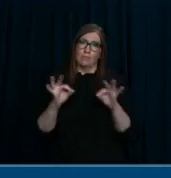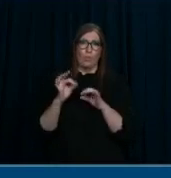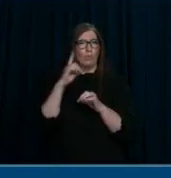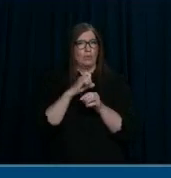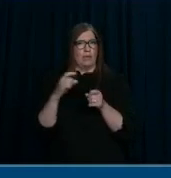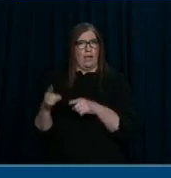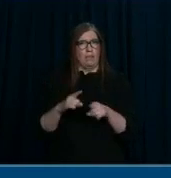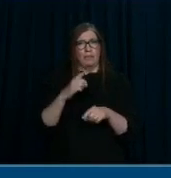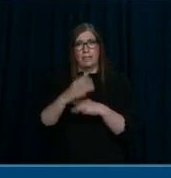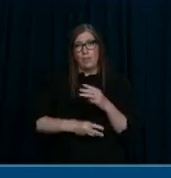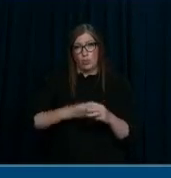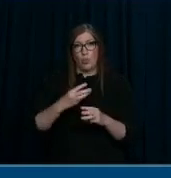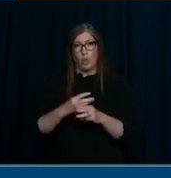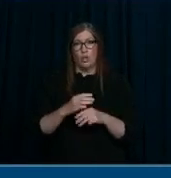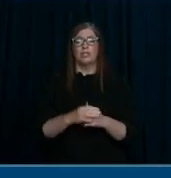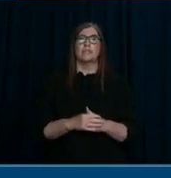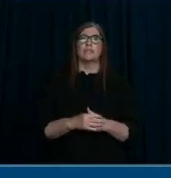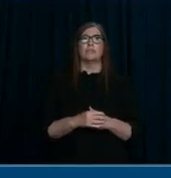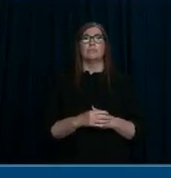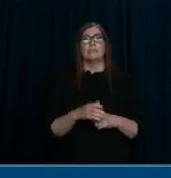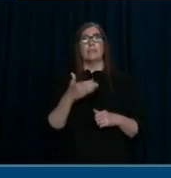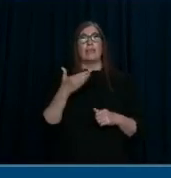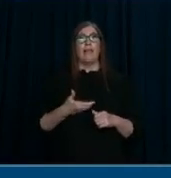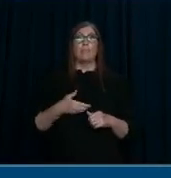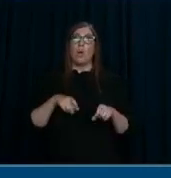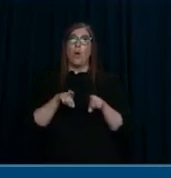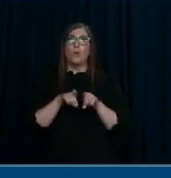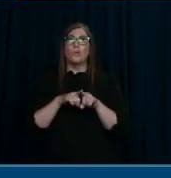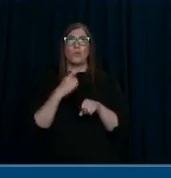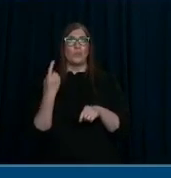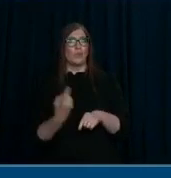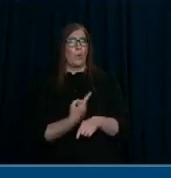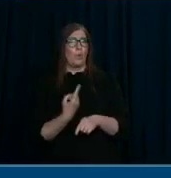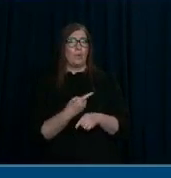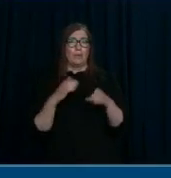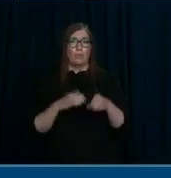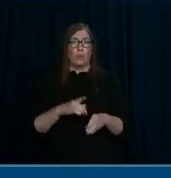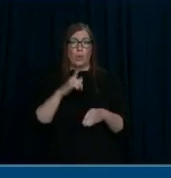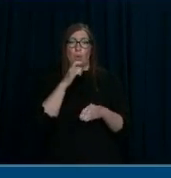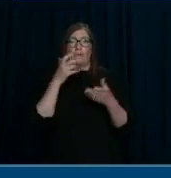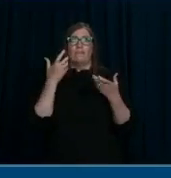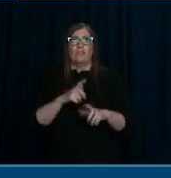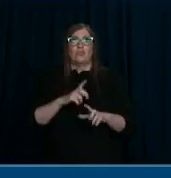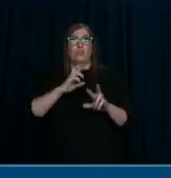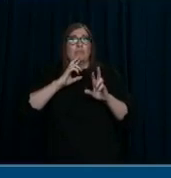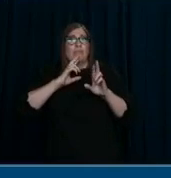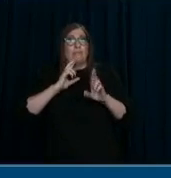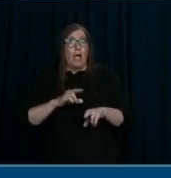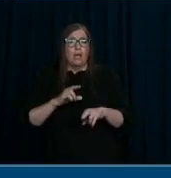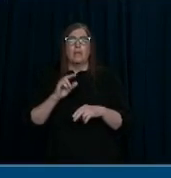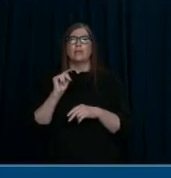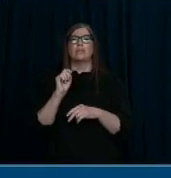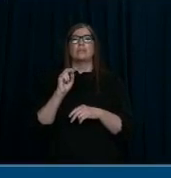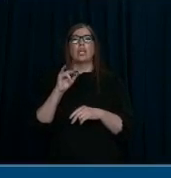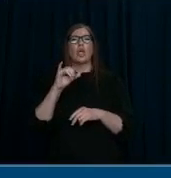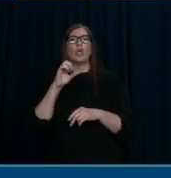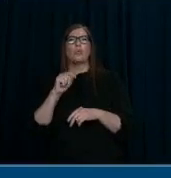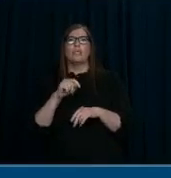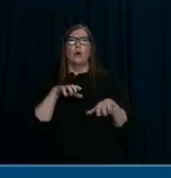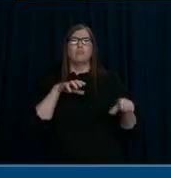world these days. I'm also the only candidate that has responded to terrorist